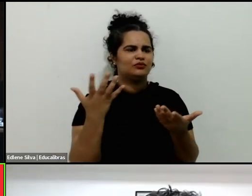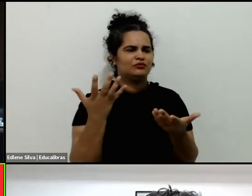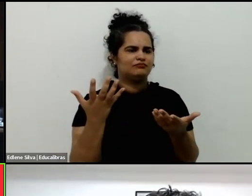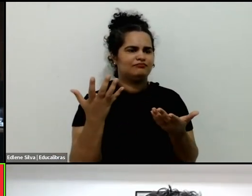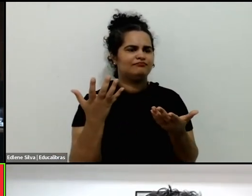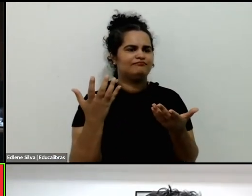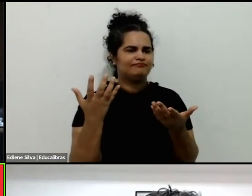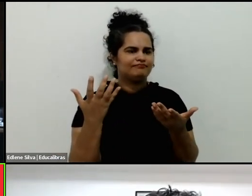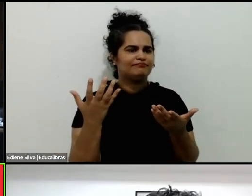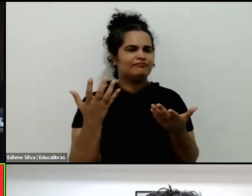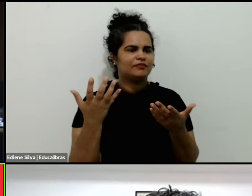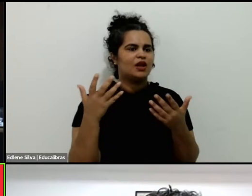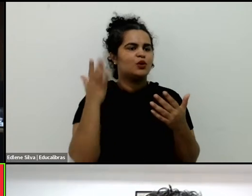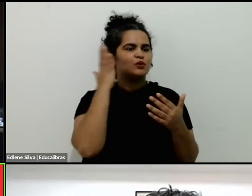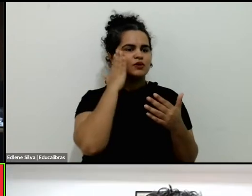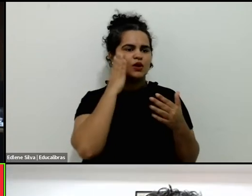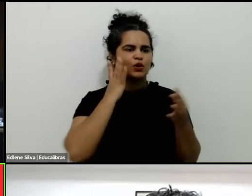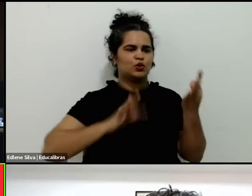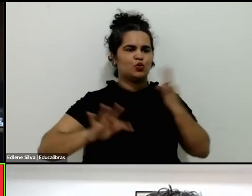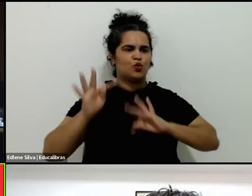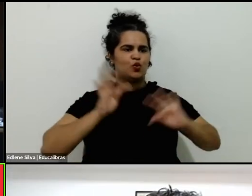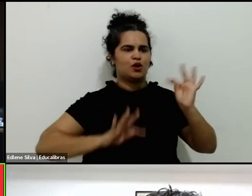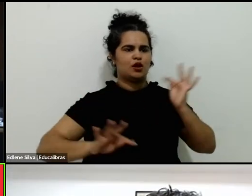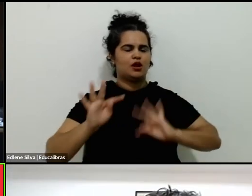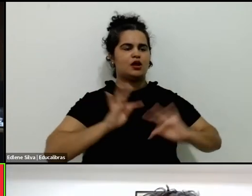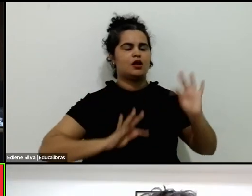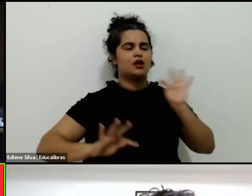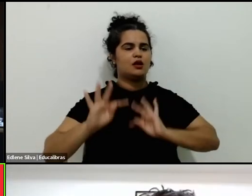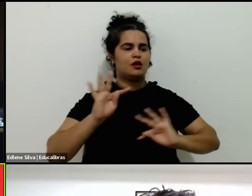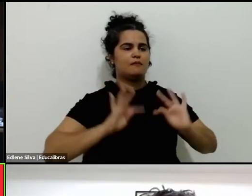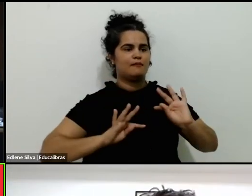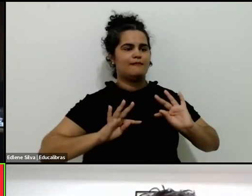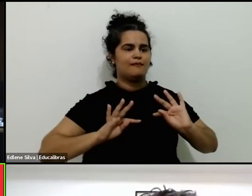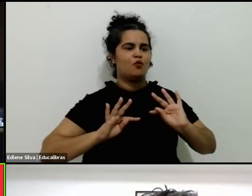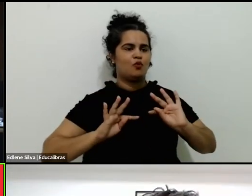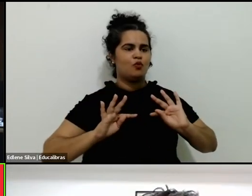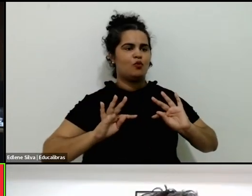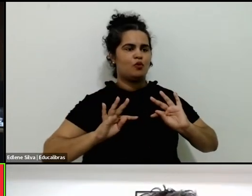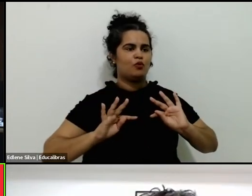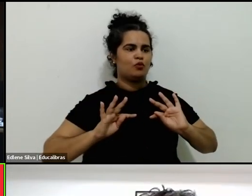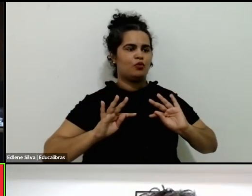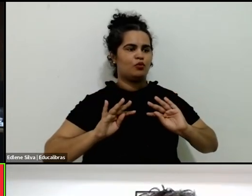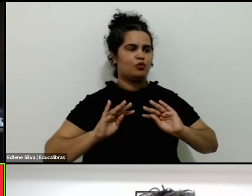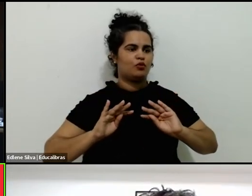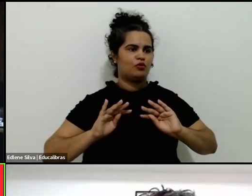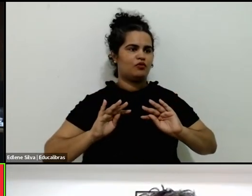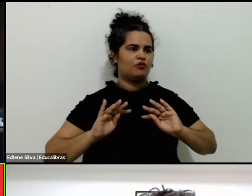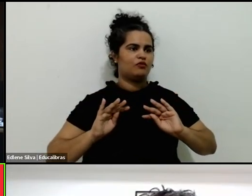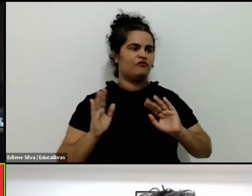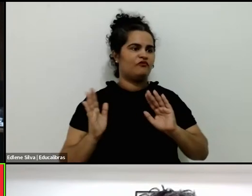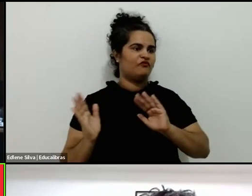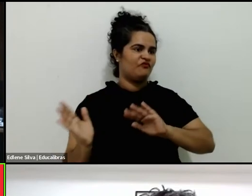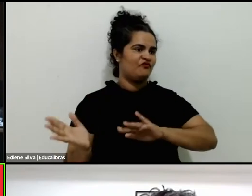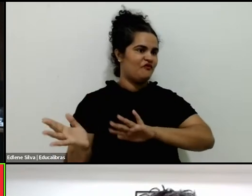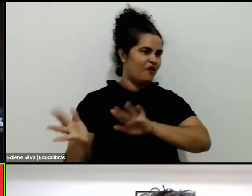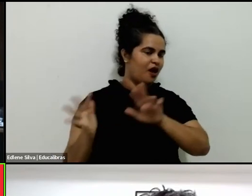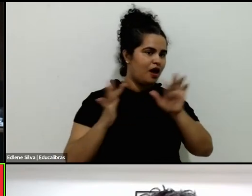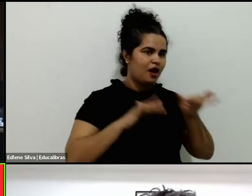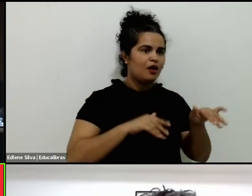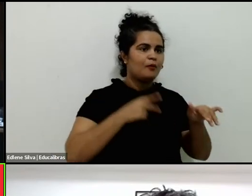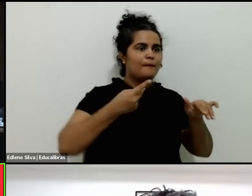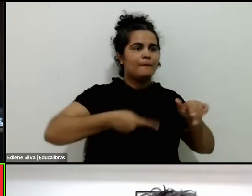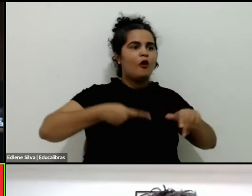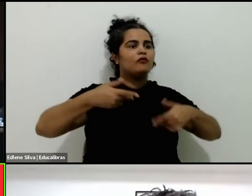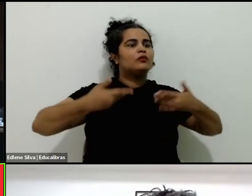that there are more people going to Australian holidays in Australia, but also Australians are phenomenally great